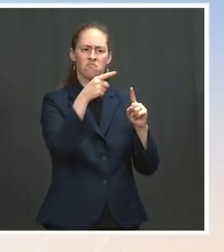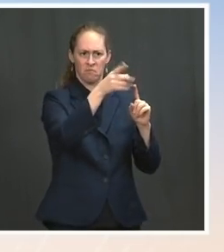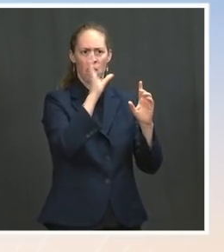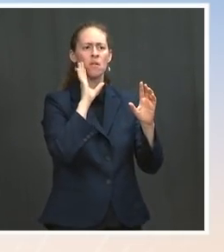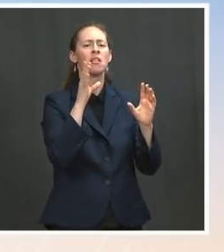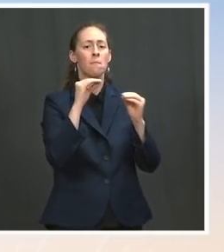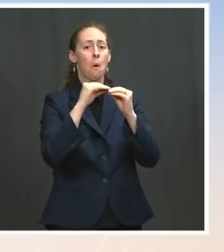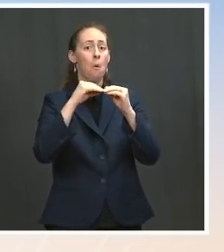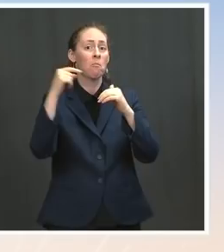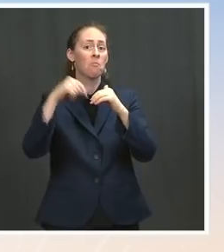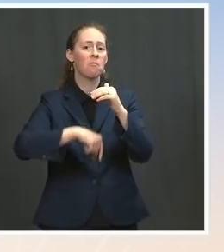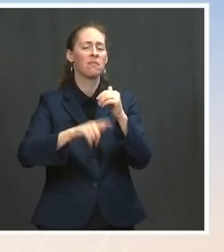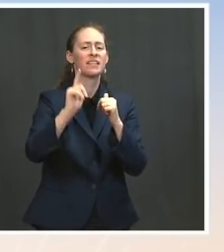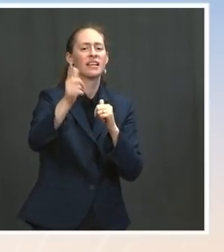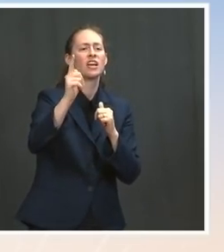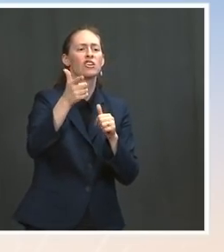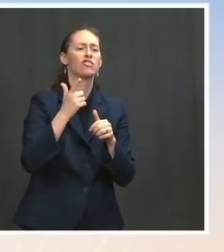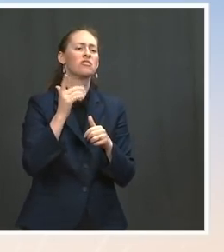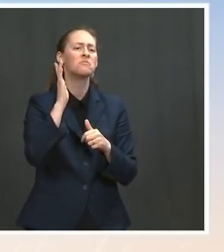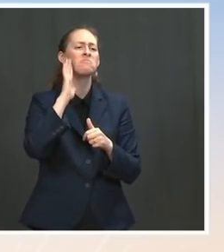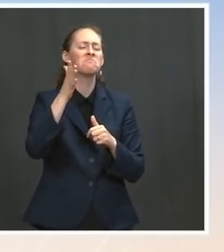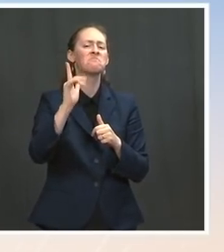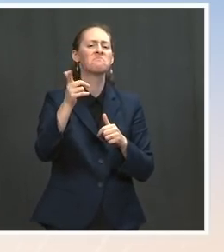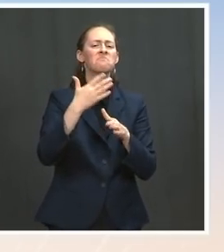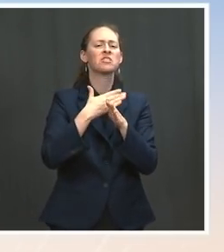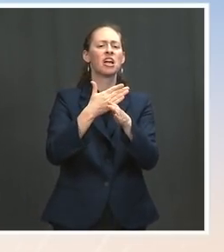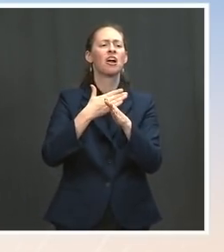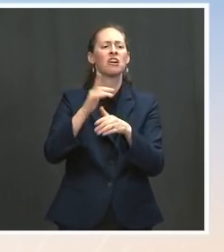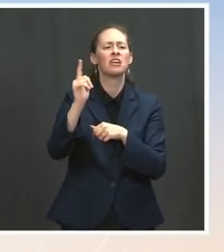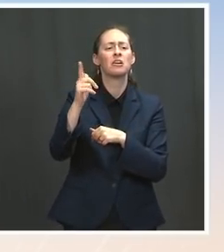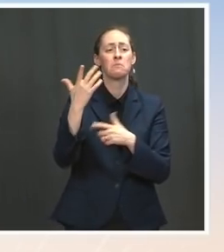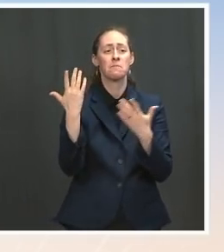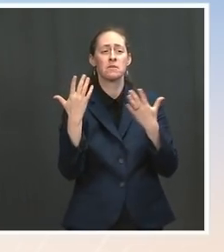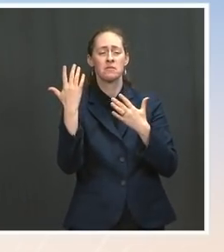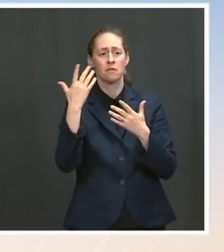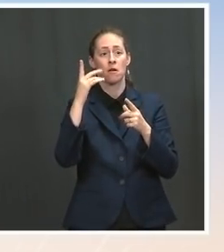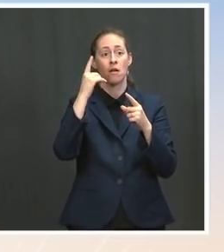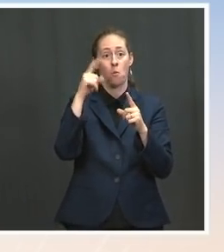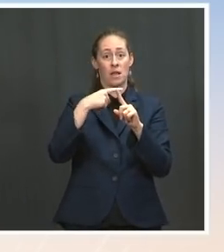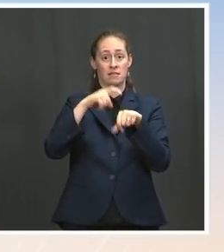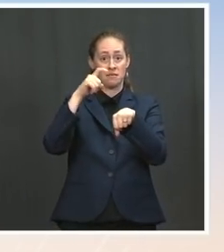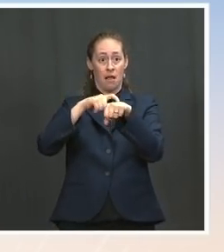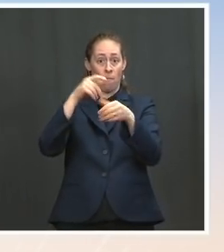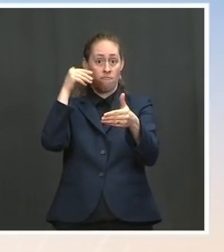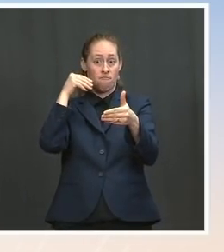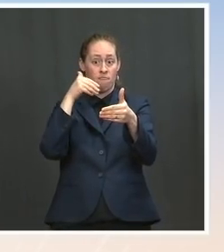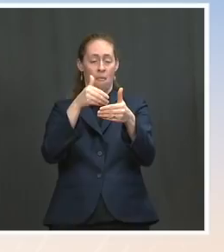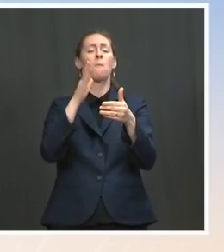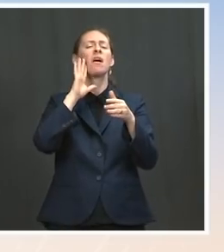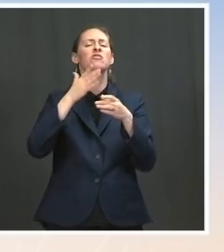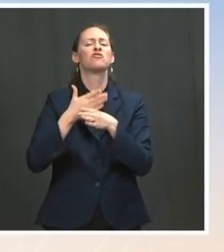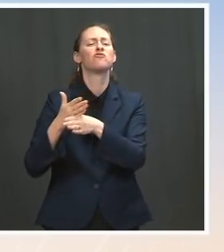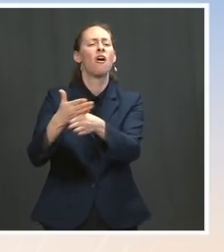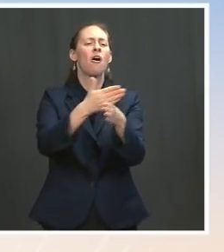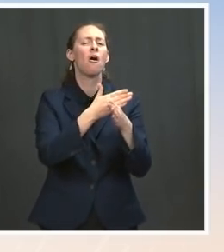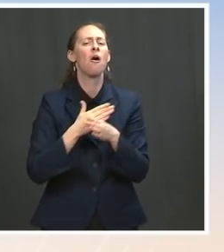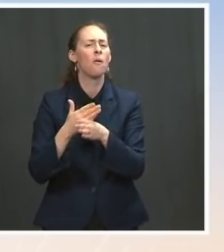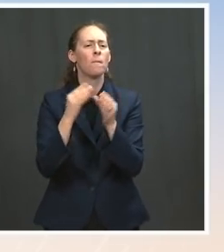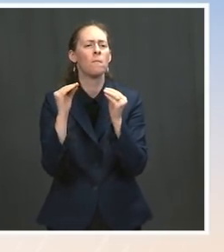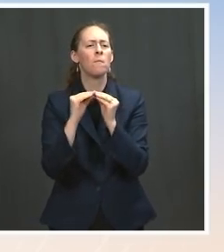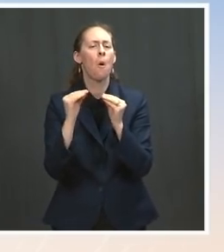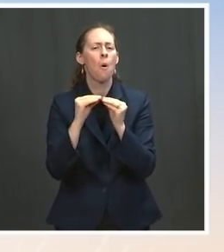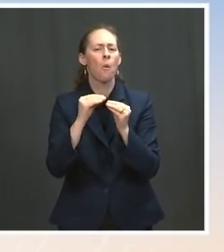it, probably in the days in advance of the summit, including on his agenda is, of course,